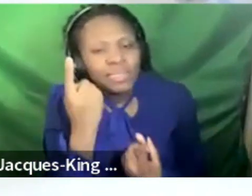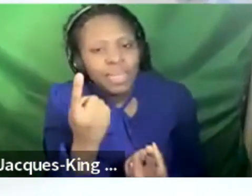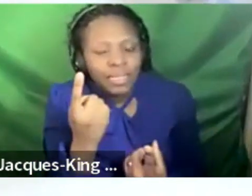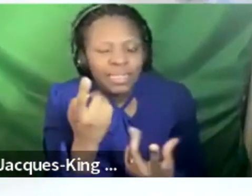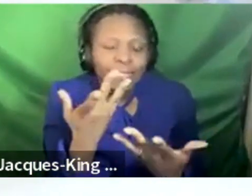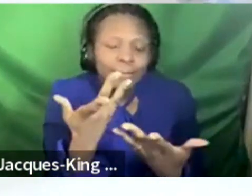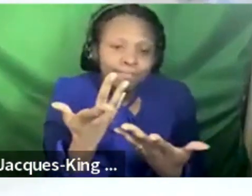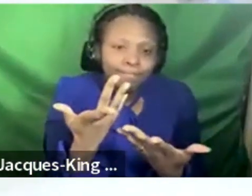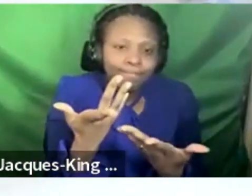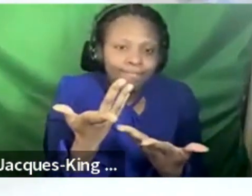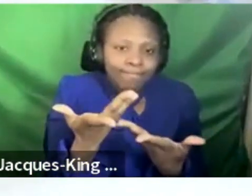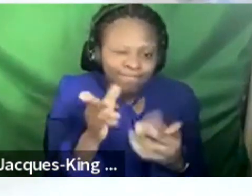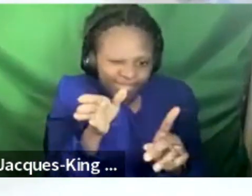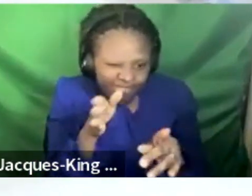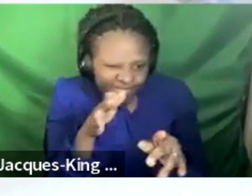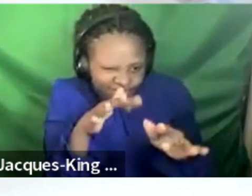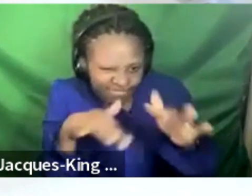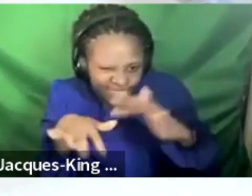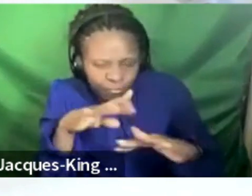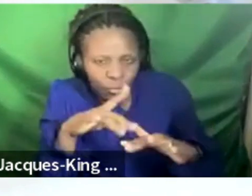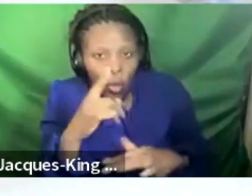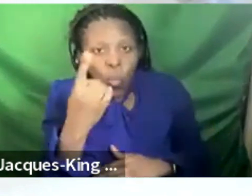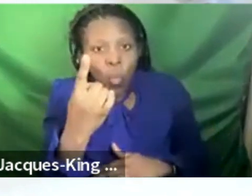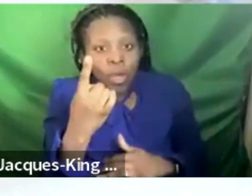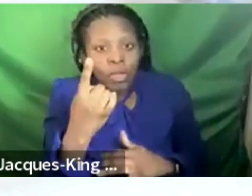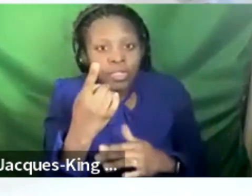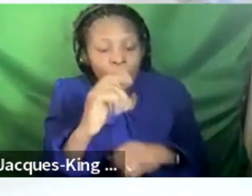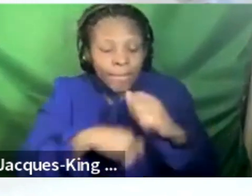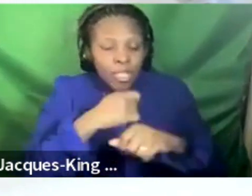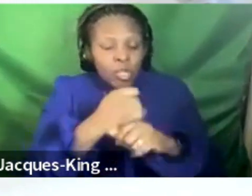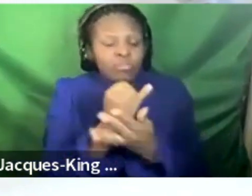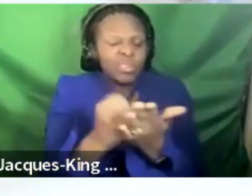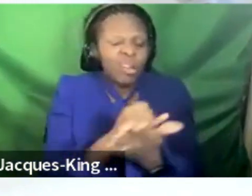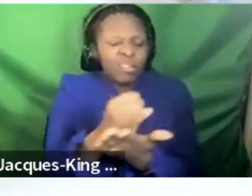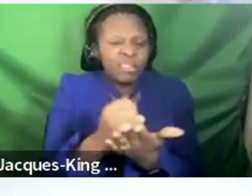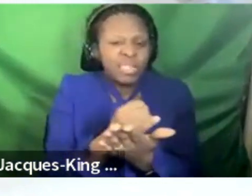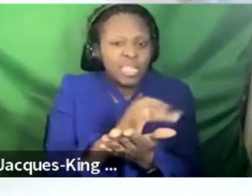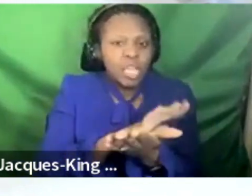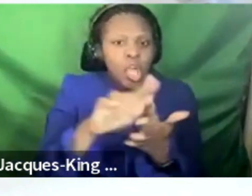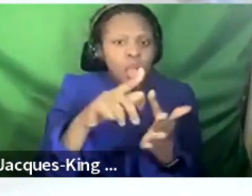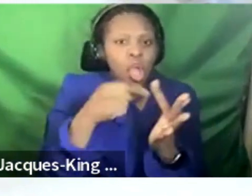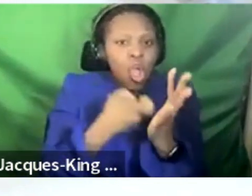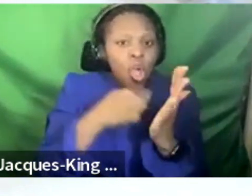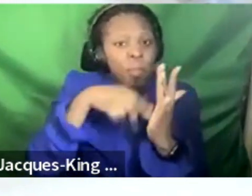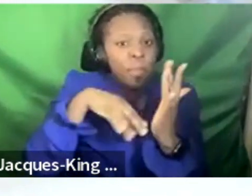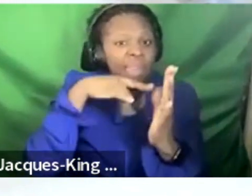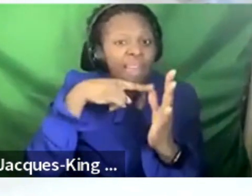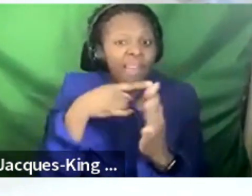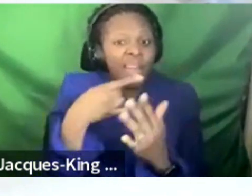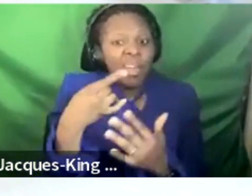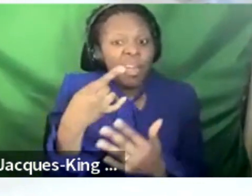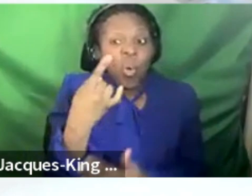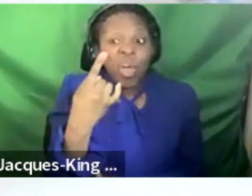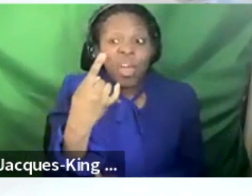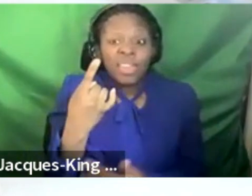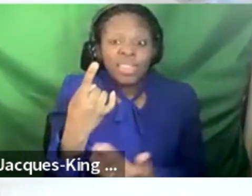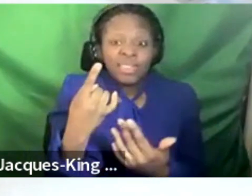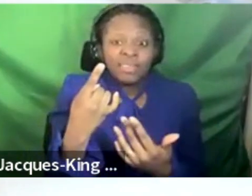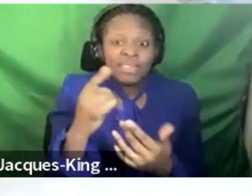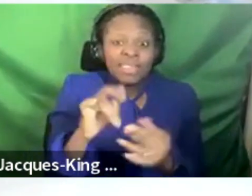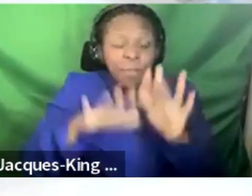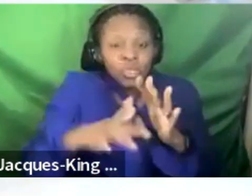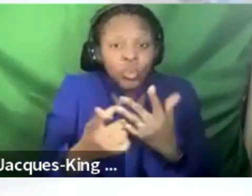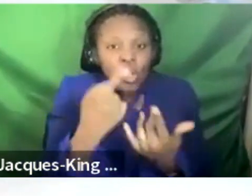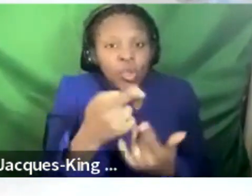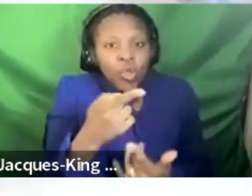understanding, and then one of them just goes toxic and starts fighting, and then Hermia's left with another man, really, you know, like, what's going on